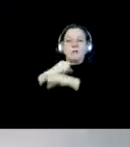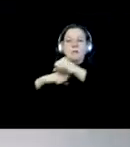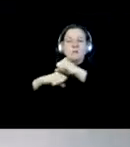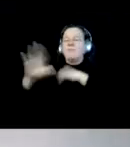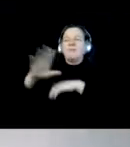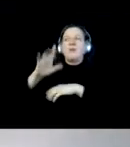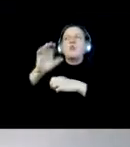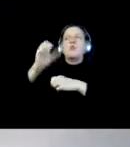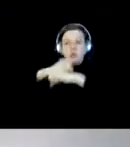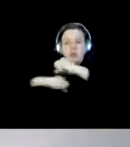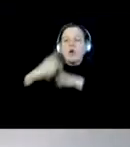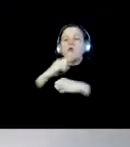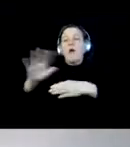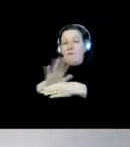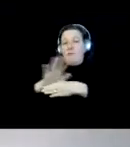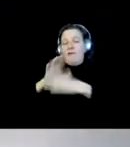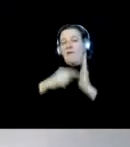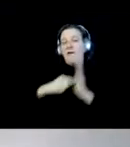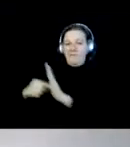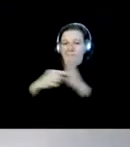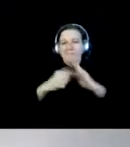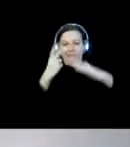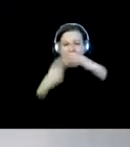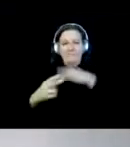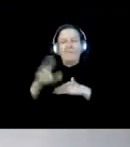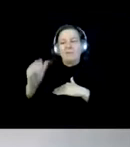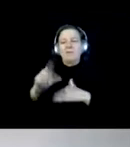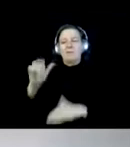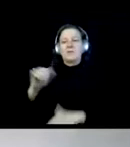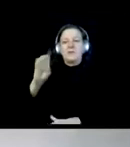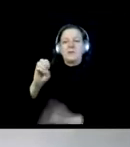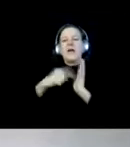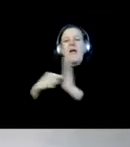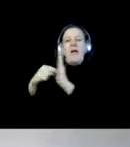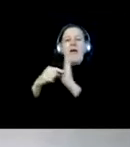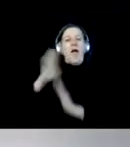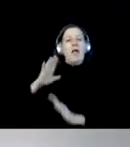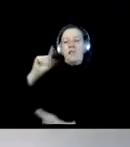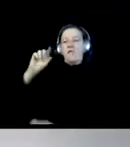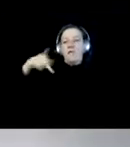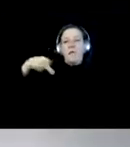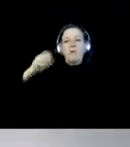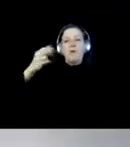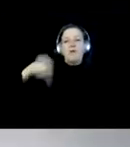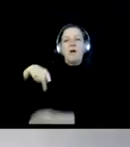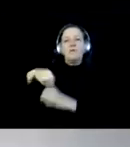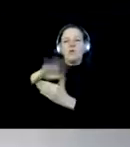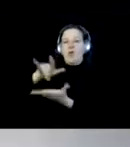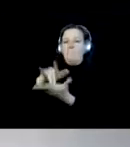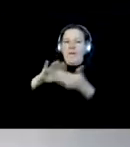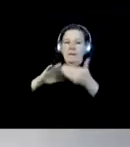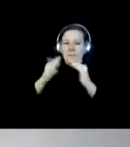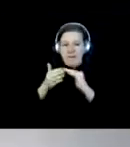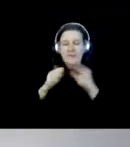the performance, which is called Down at the Arcade, that was staged at the former Top Shop in Midtown. And there's movement in